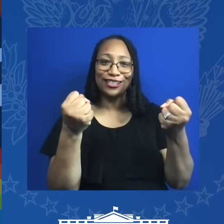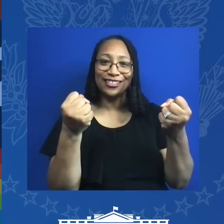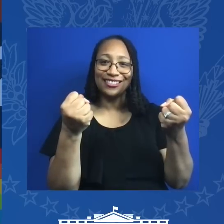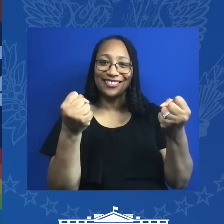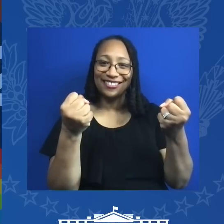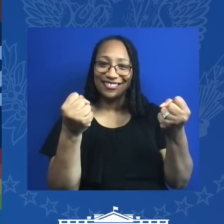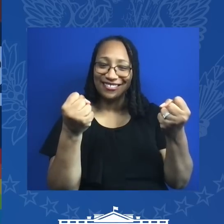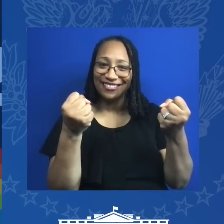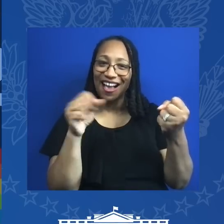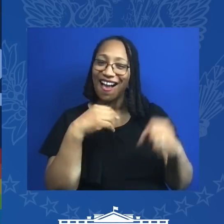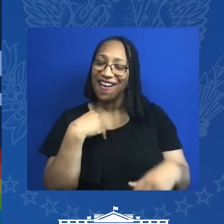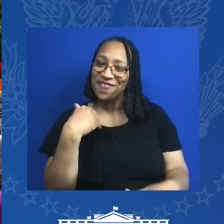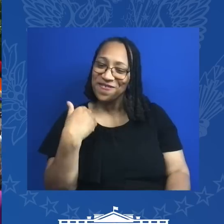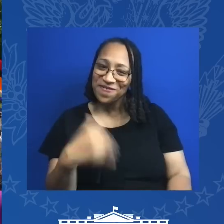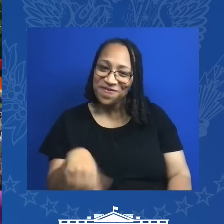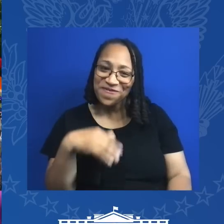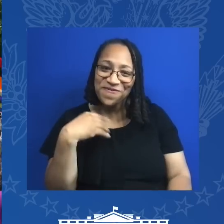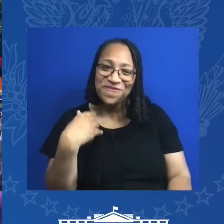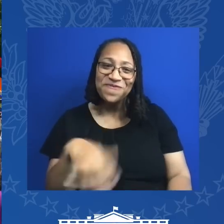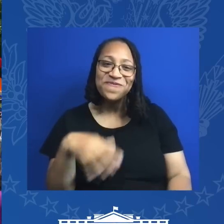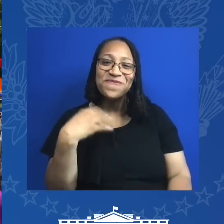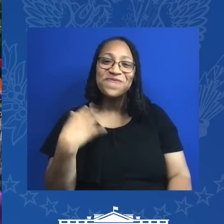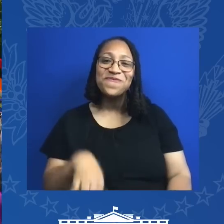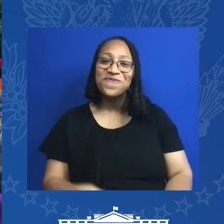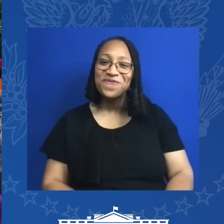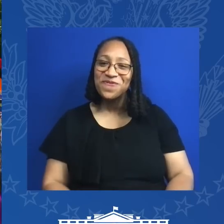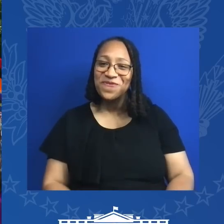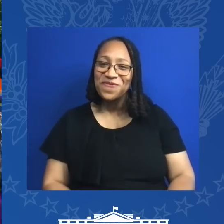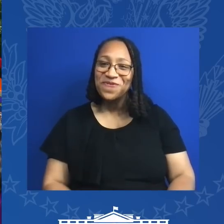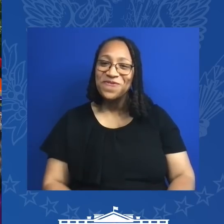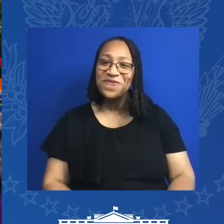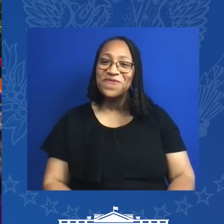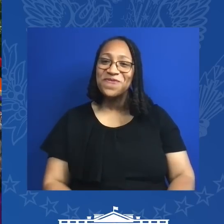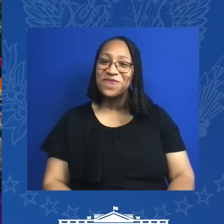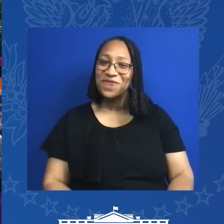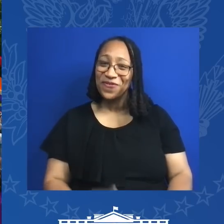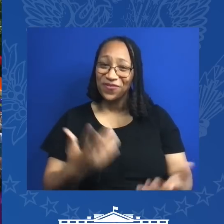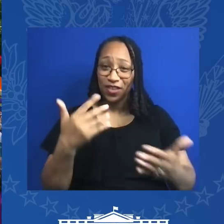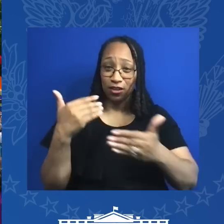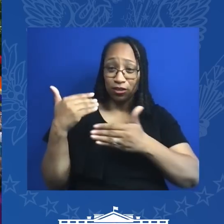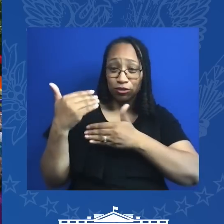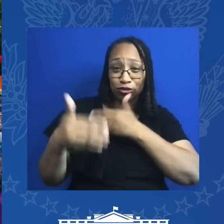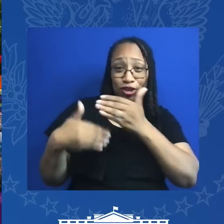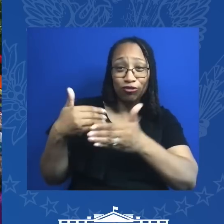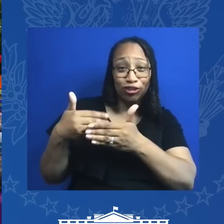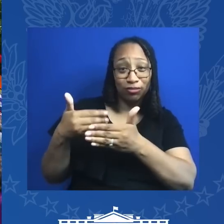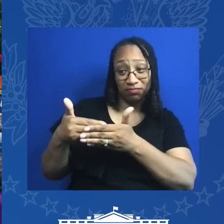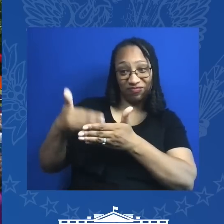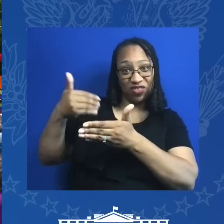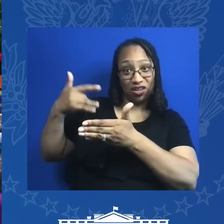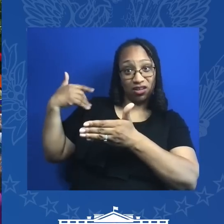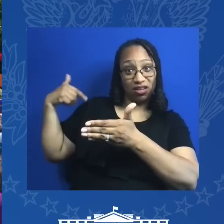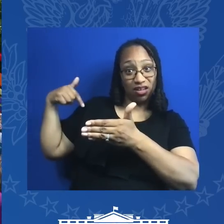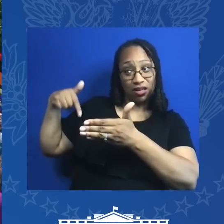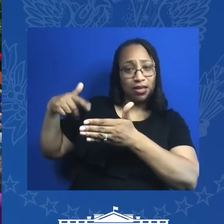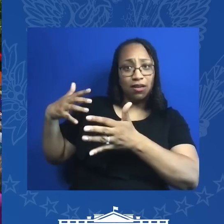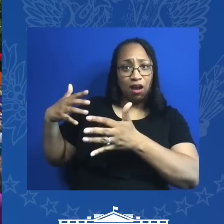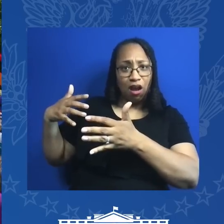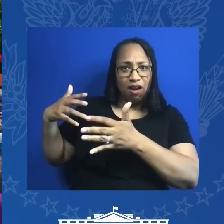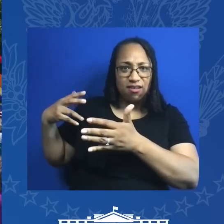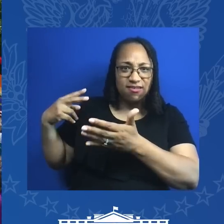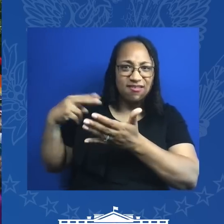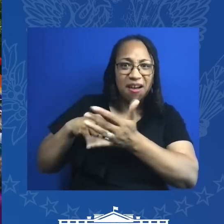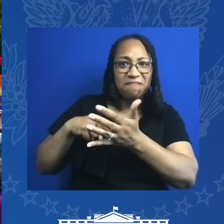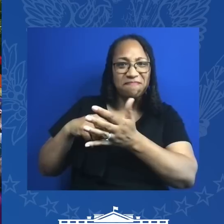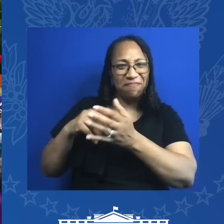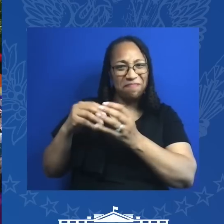And those who were the generation before you who stepped up, it's even more courage. They worried not only